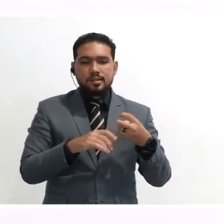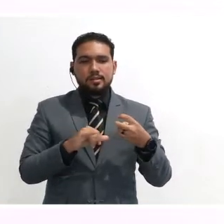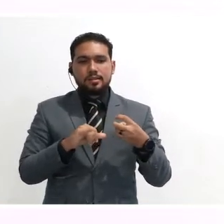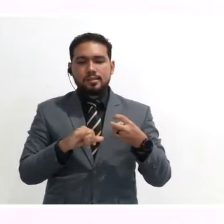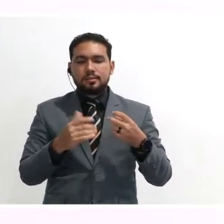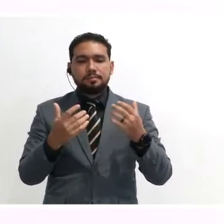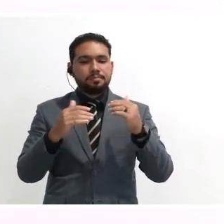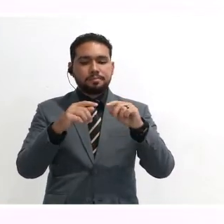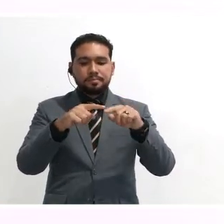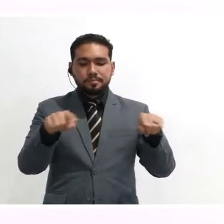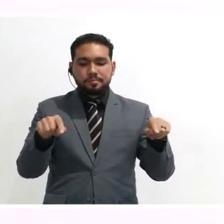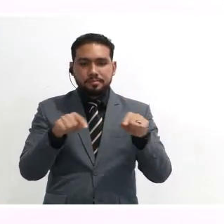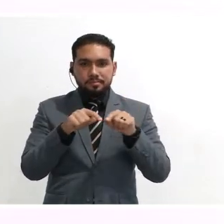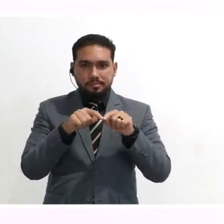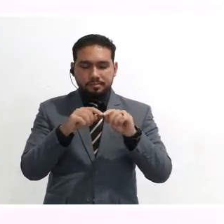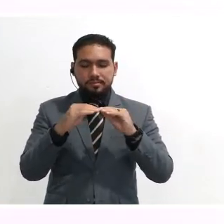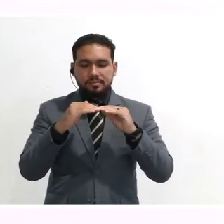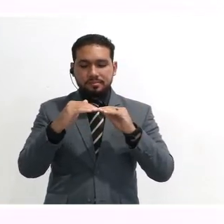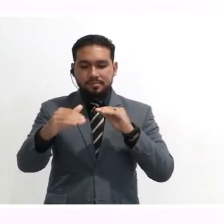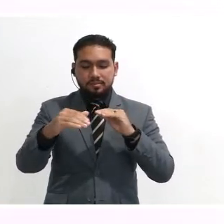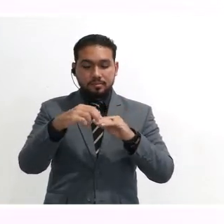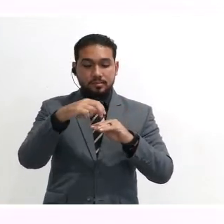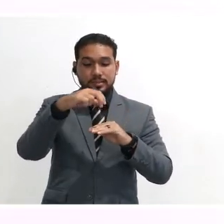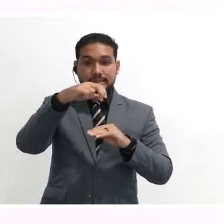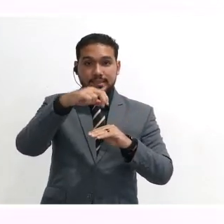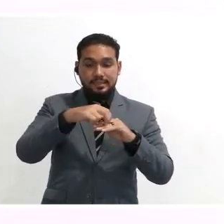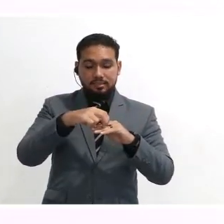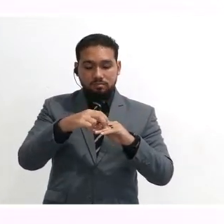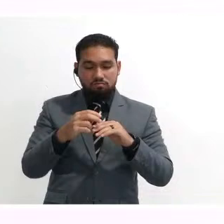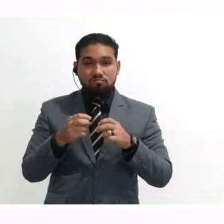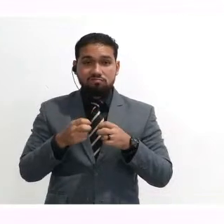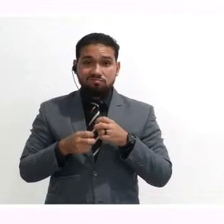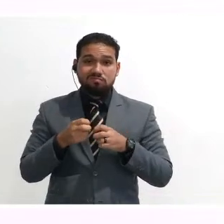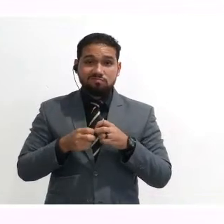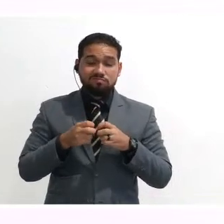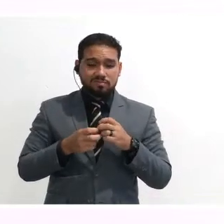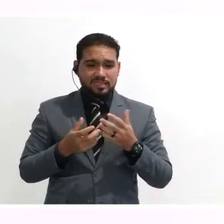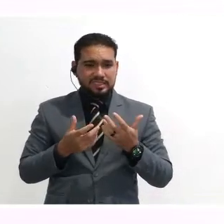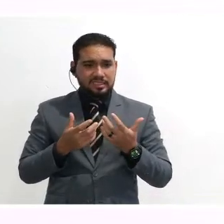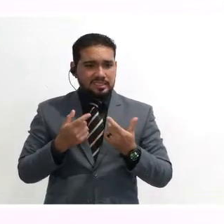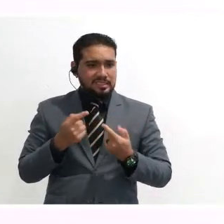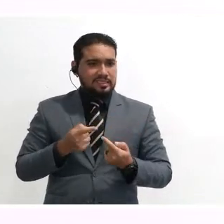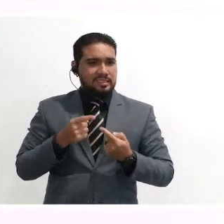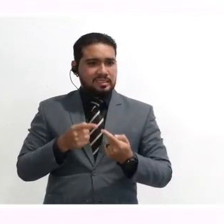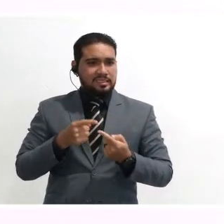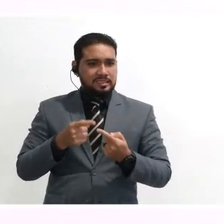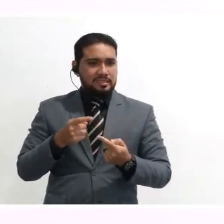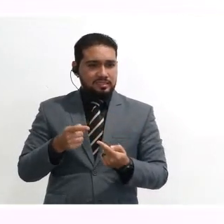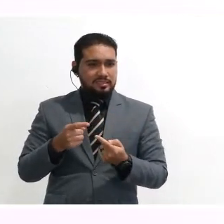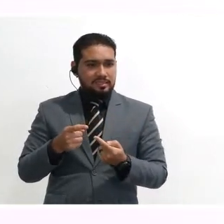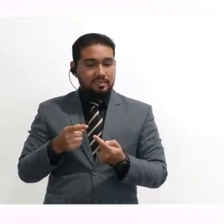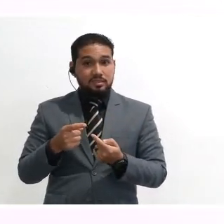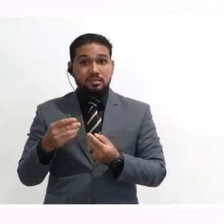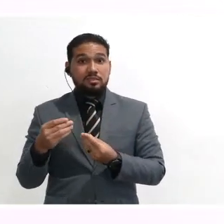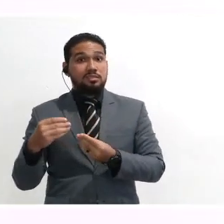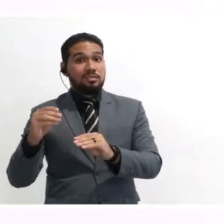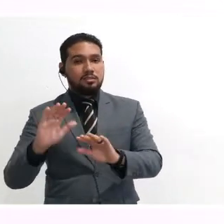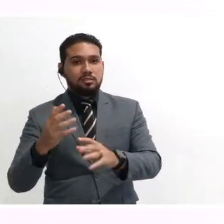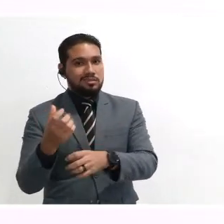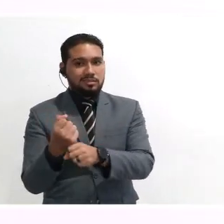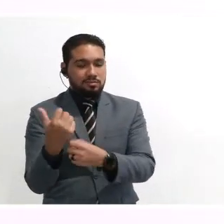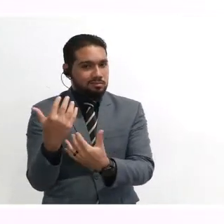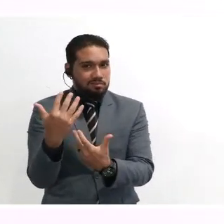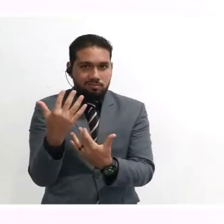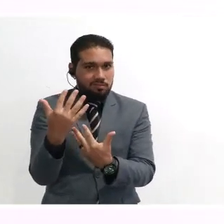market, and chips at what we call the reticle size limit. So the reticle size is essentially the maximum